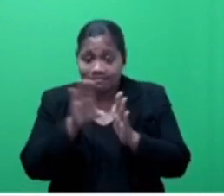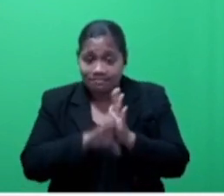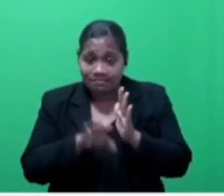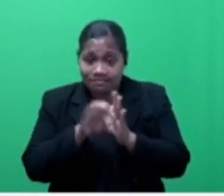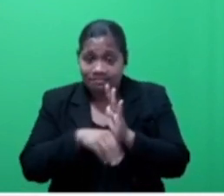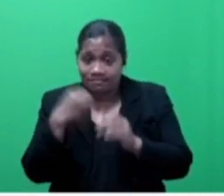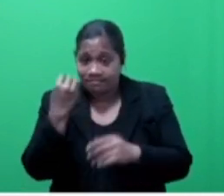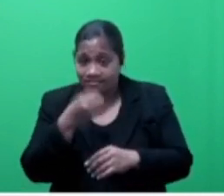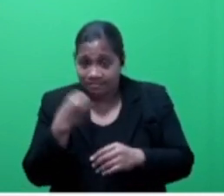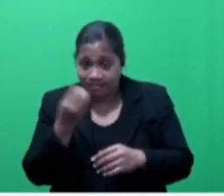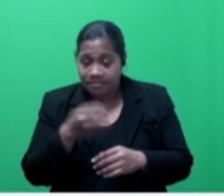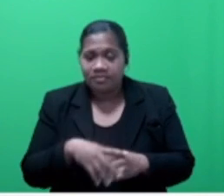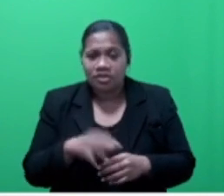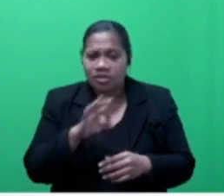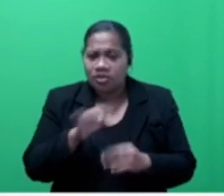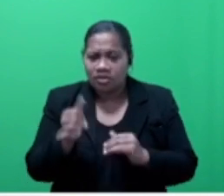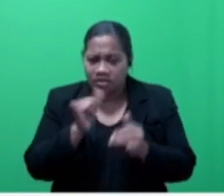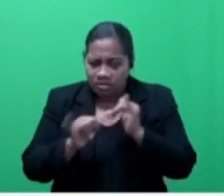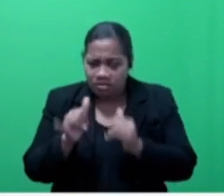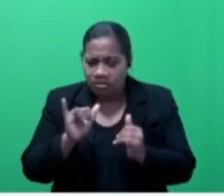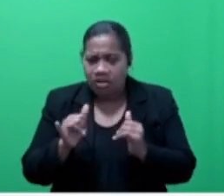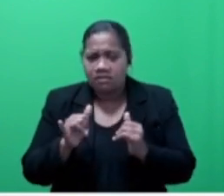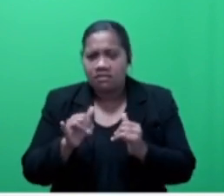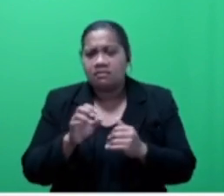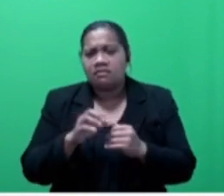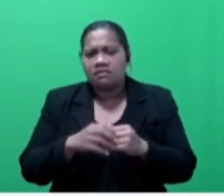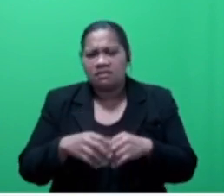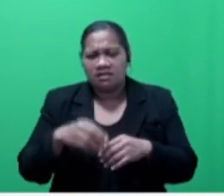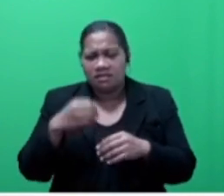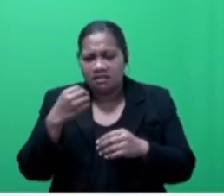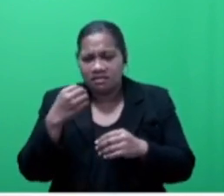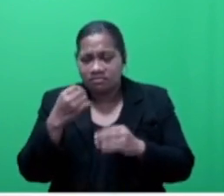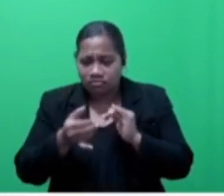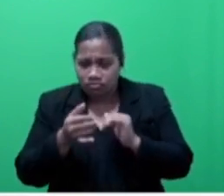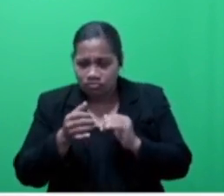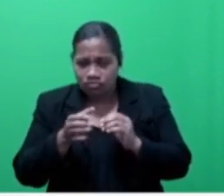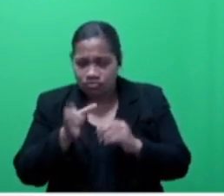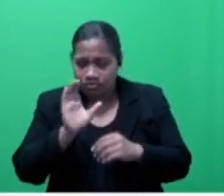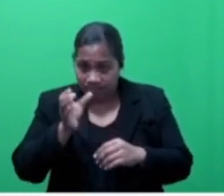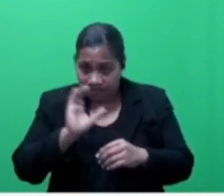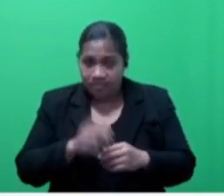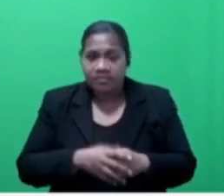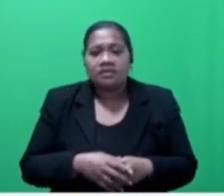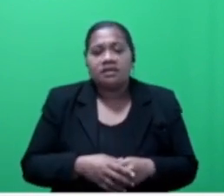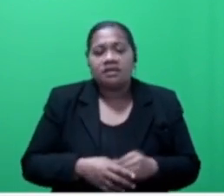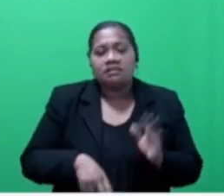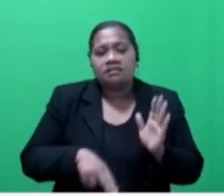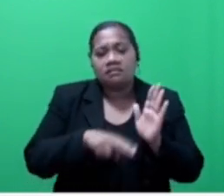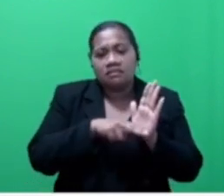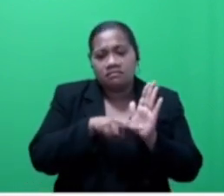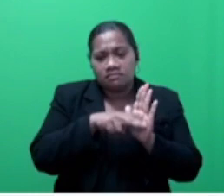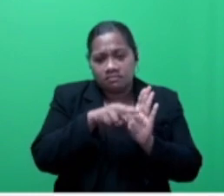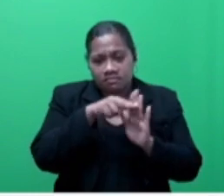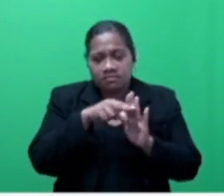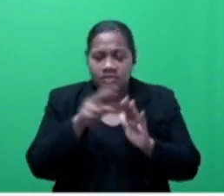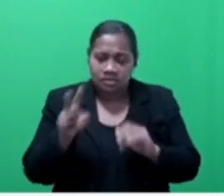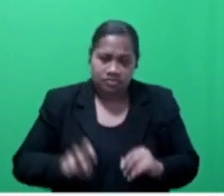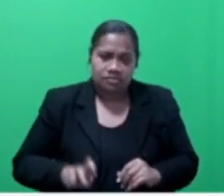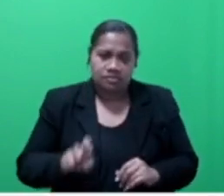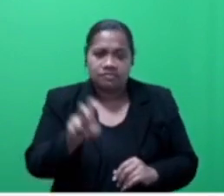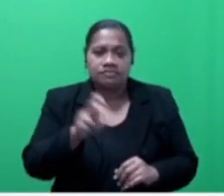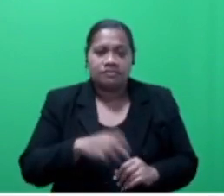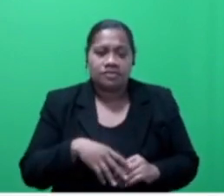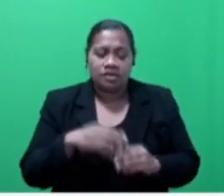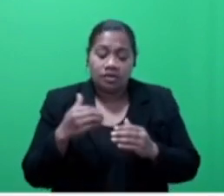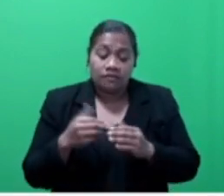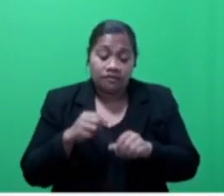non-alcoholic beverages, health and miscellaneous services, offset by lower prices for restaurants and hotels and transportation. Over the next few